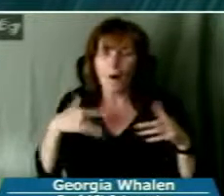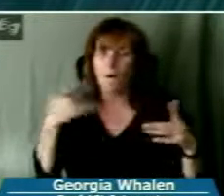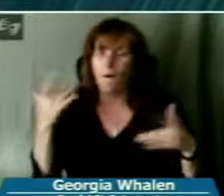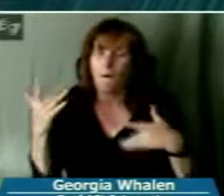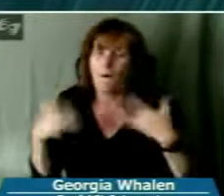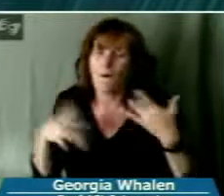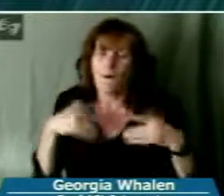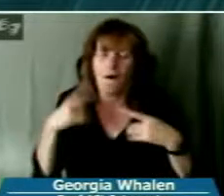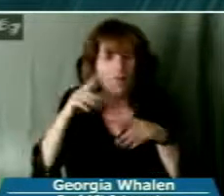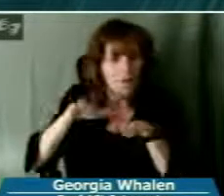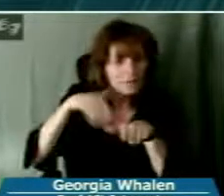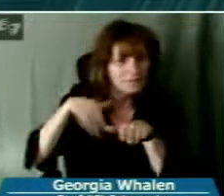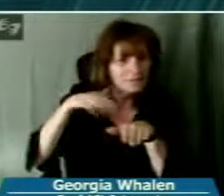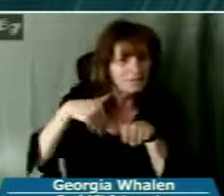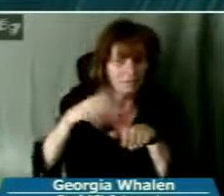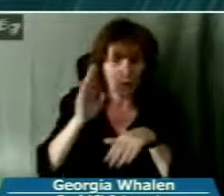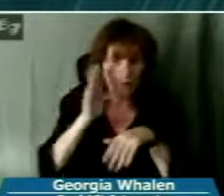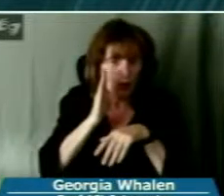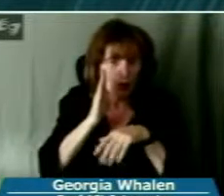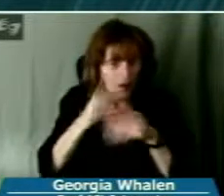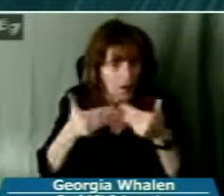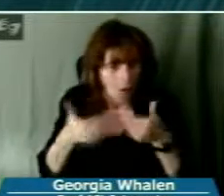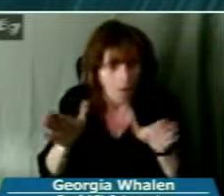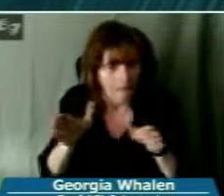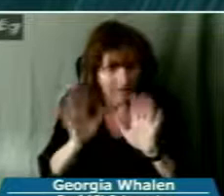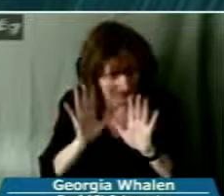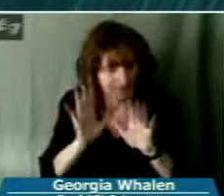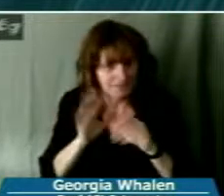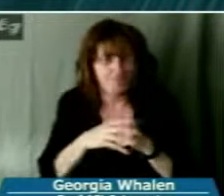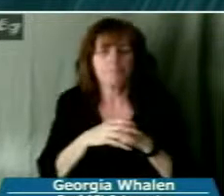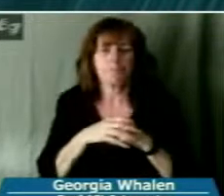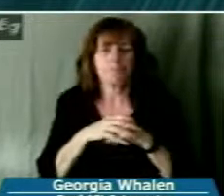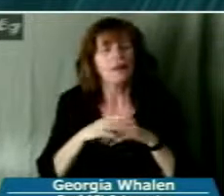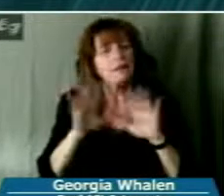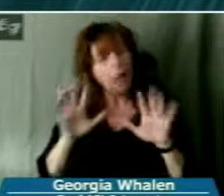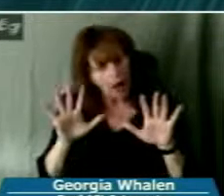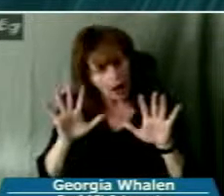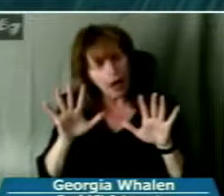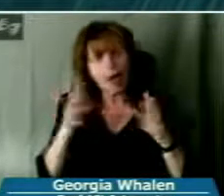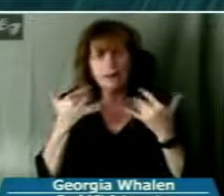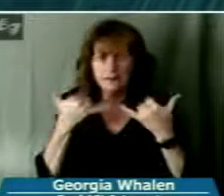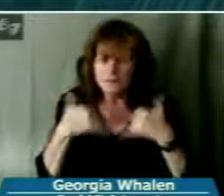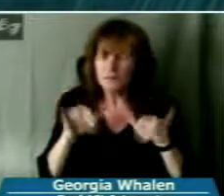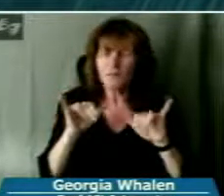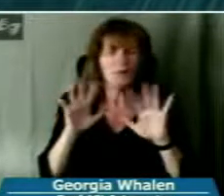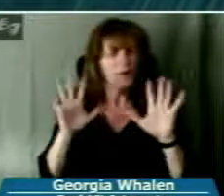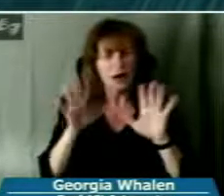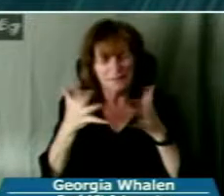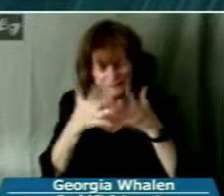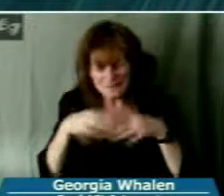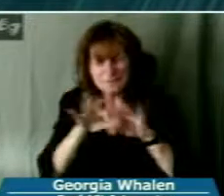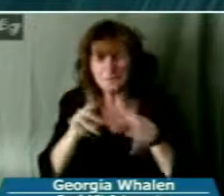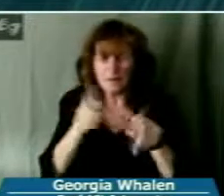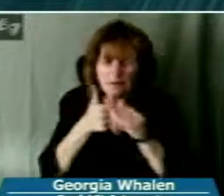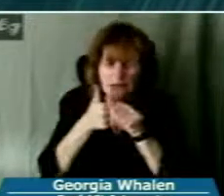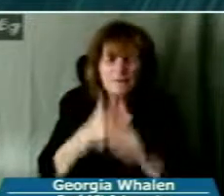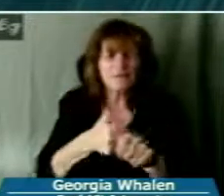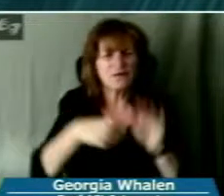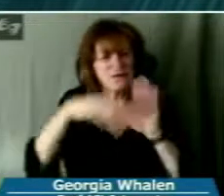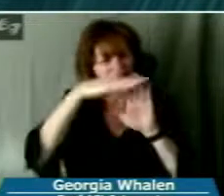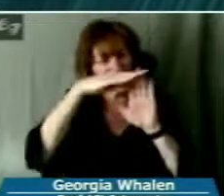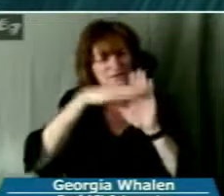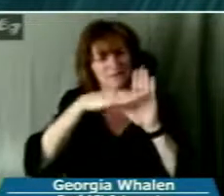and we're gonna be maintaining these sites but people need to continue to adhere to the